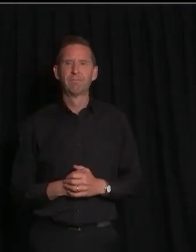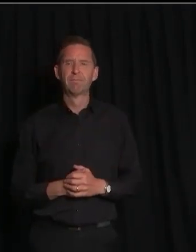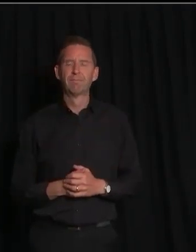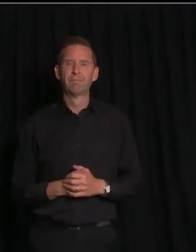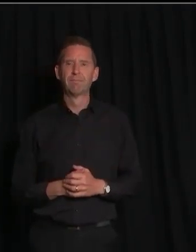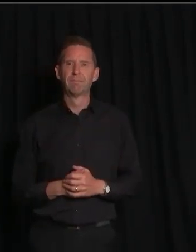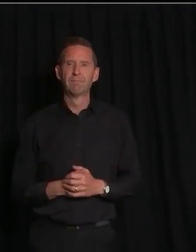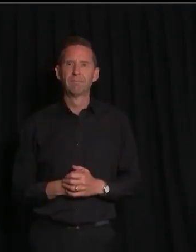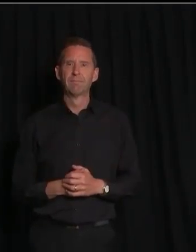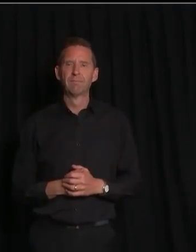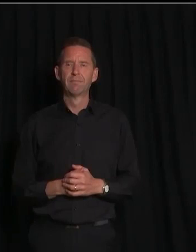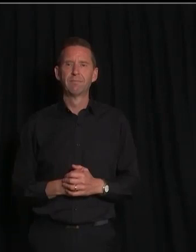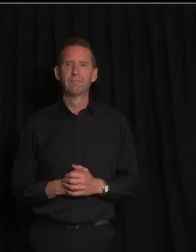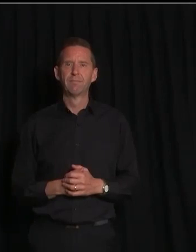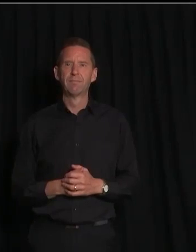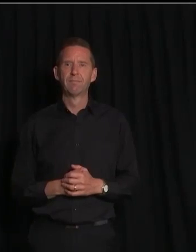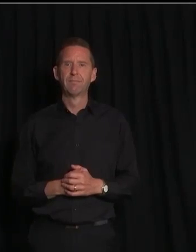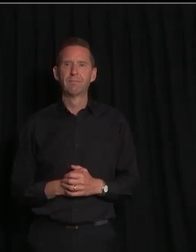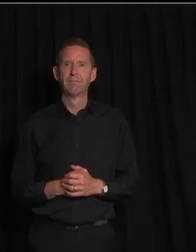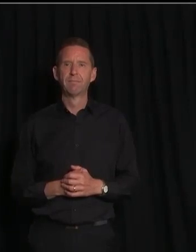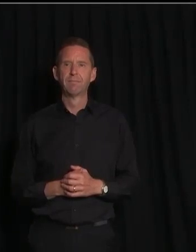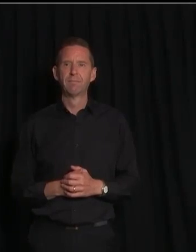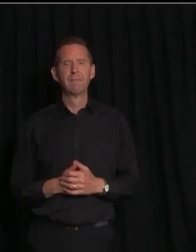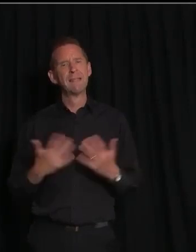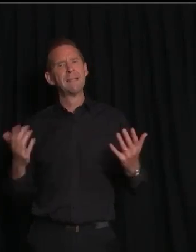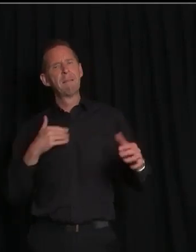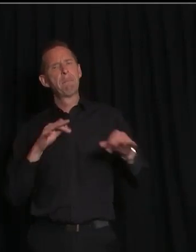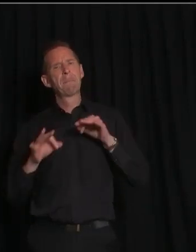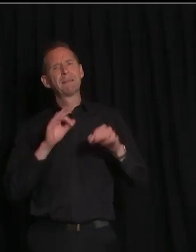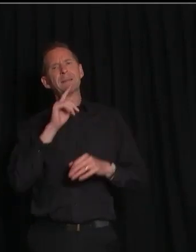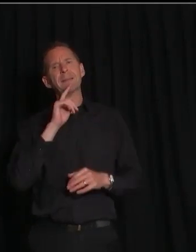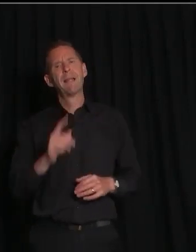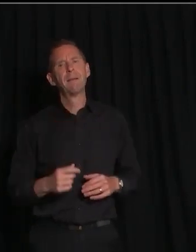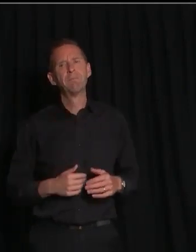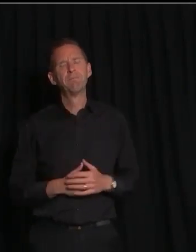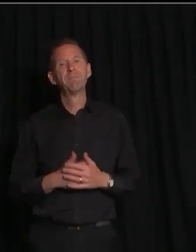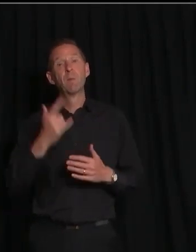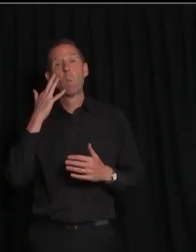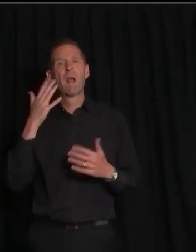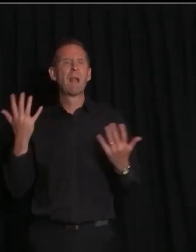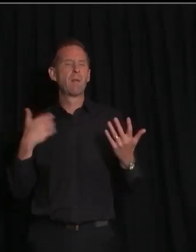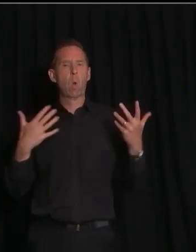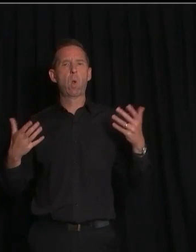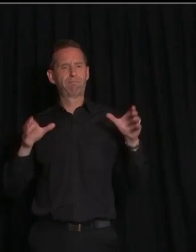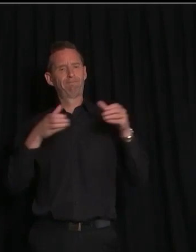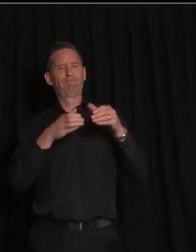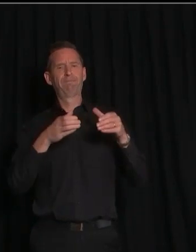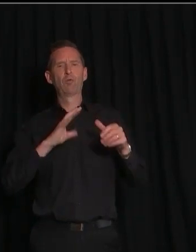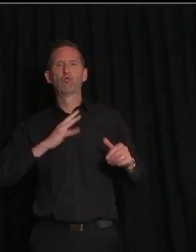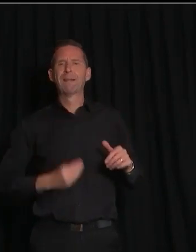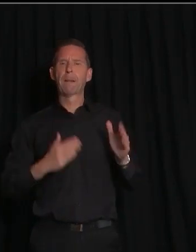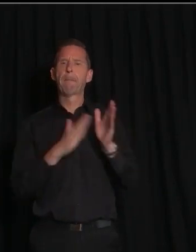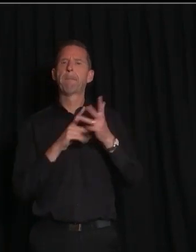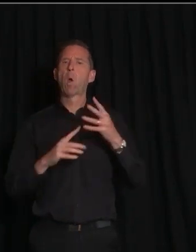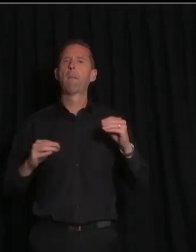Okay. I was going to say, when I get to hang out with like my trans mob,